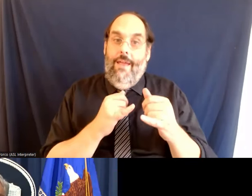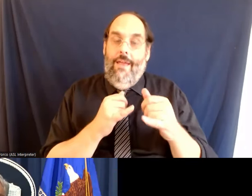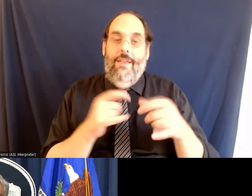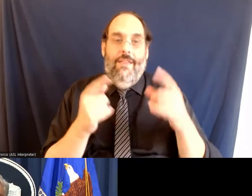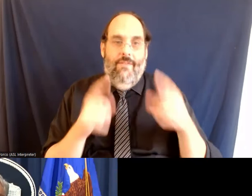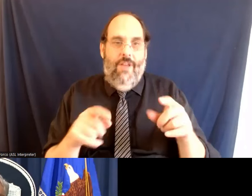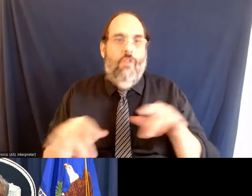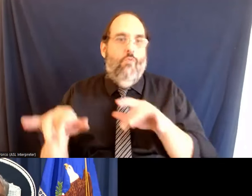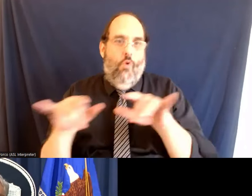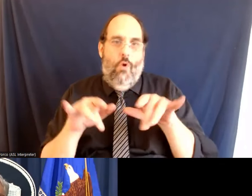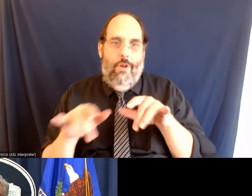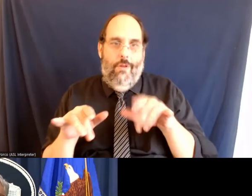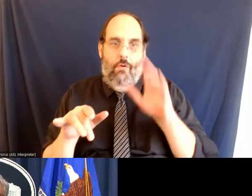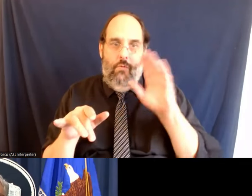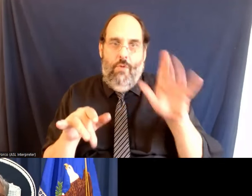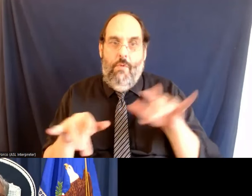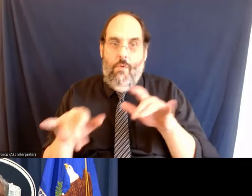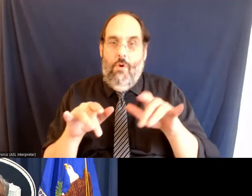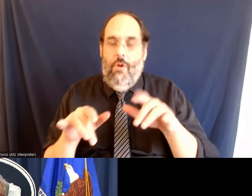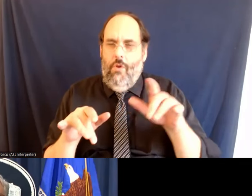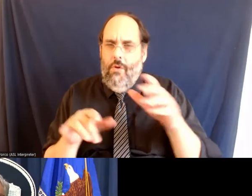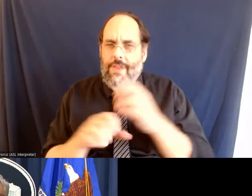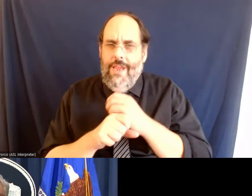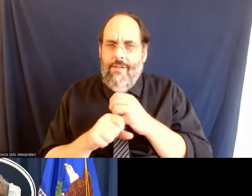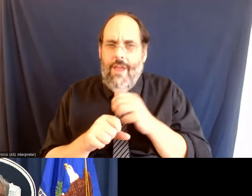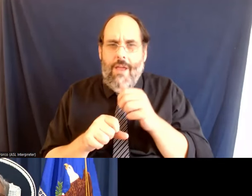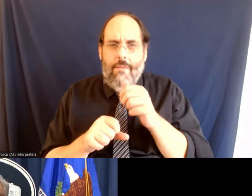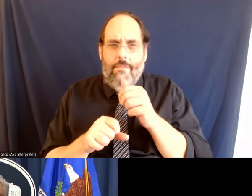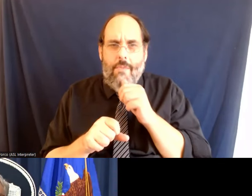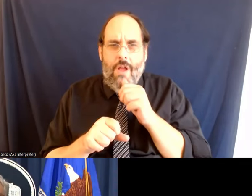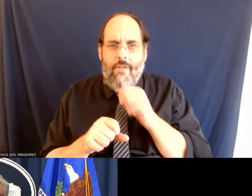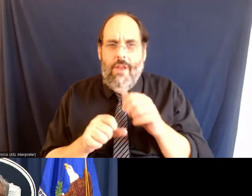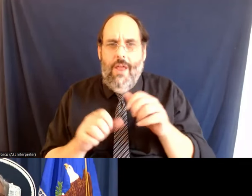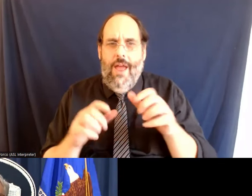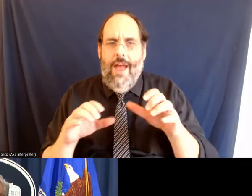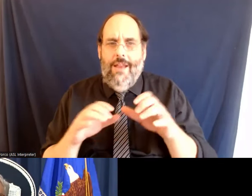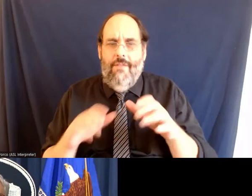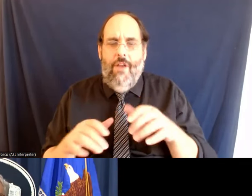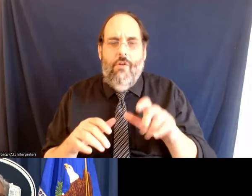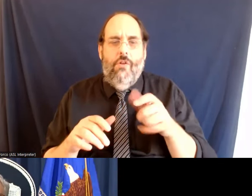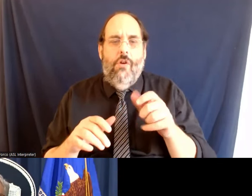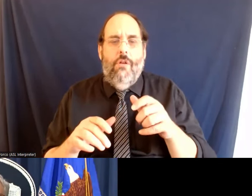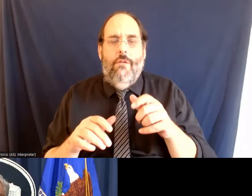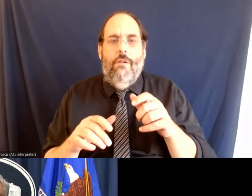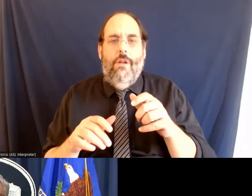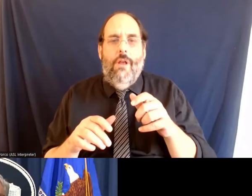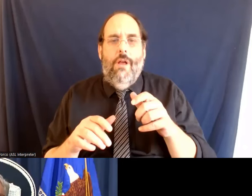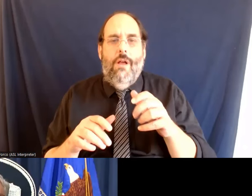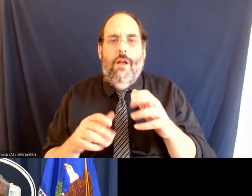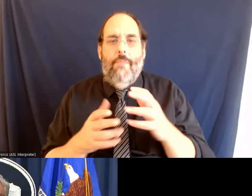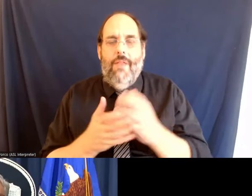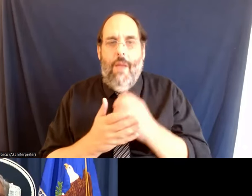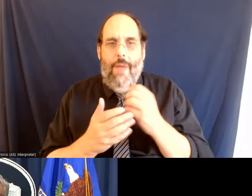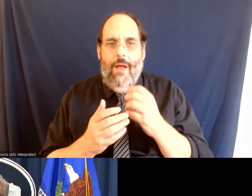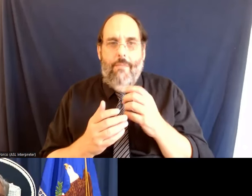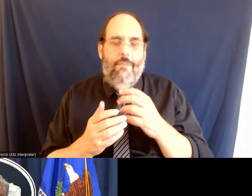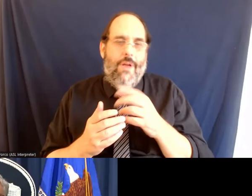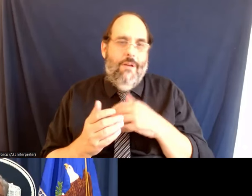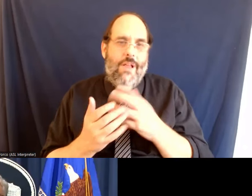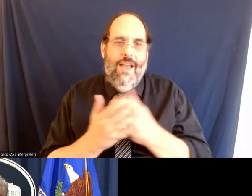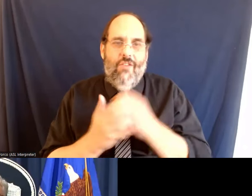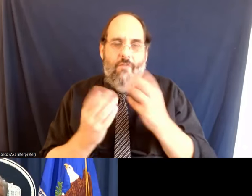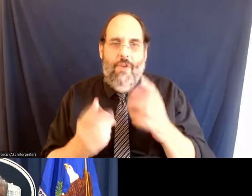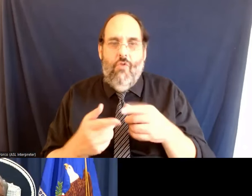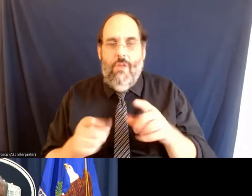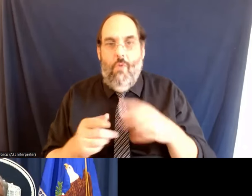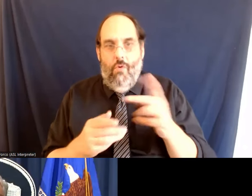being recorded. You received a Privacy Act notice from us concerning the collection of information during the program.